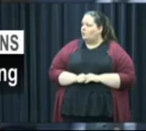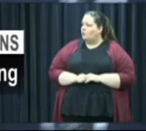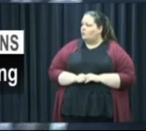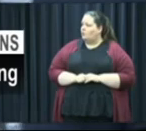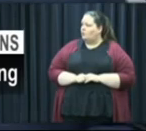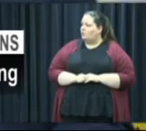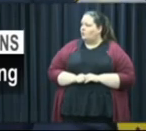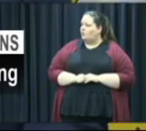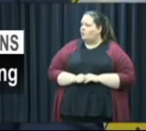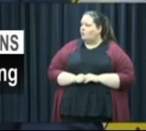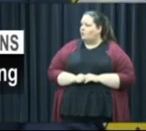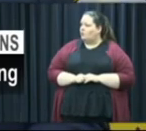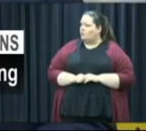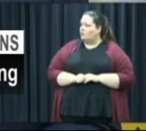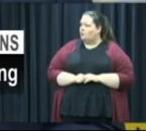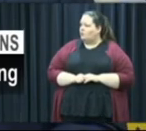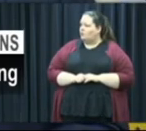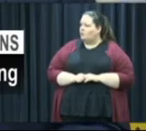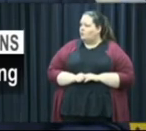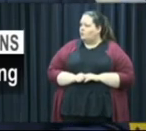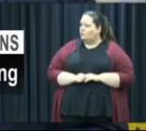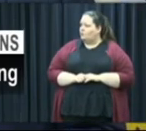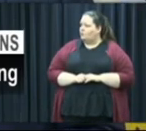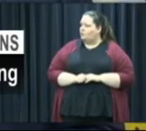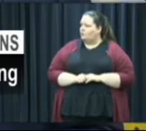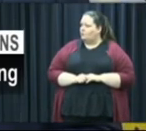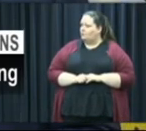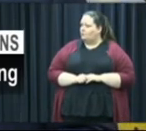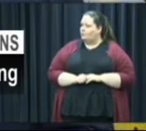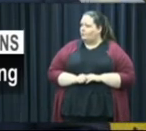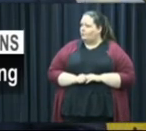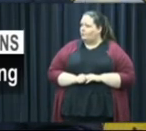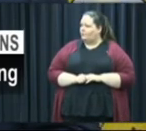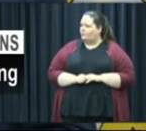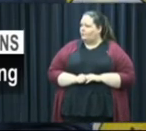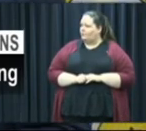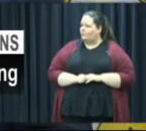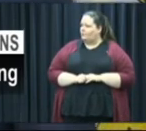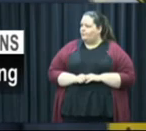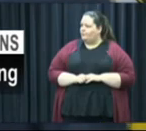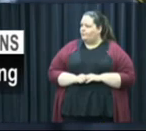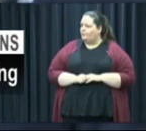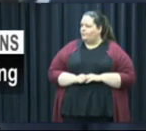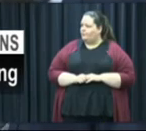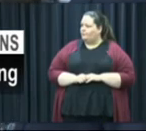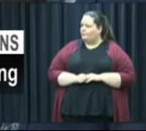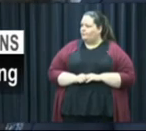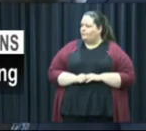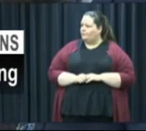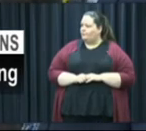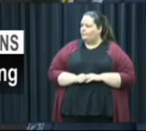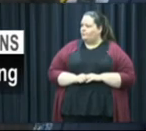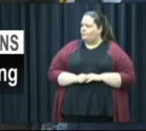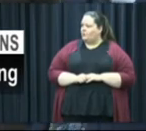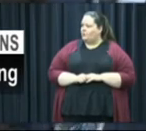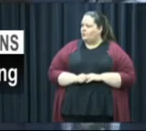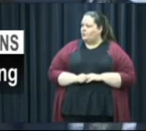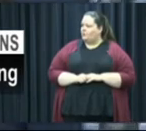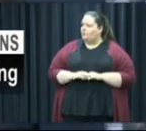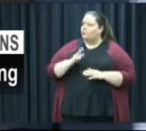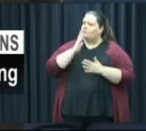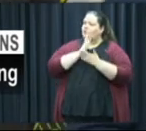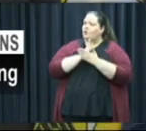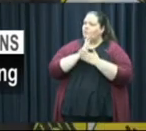the spare 500 tests daily to put in place what he calls a surveillance system and constantly test different parts of